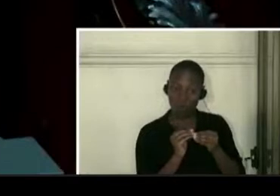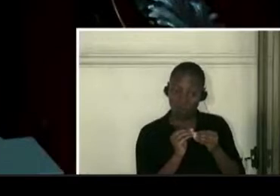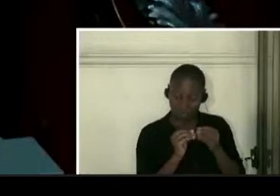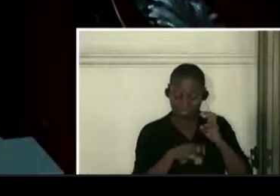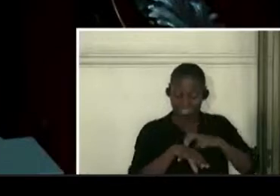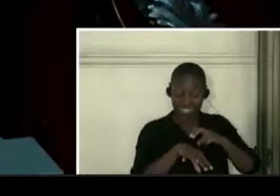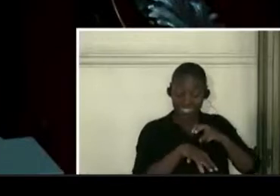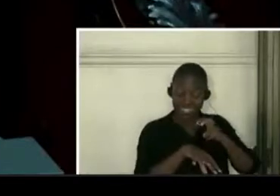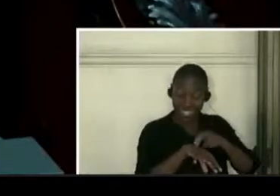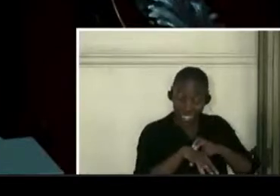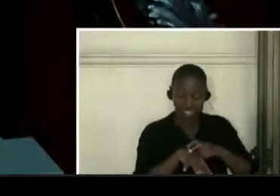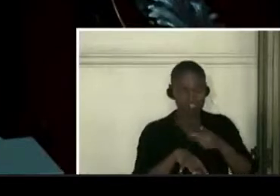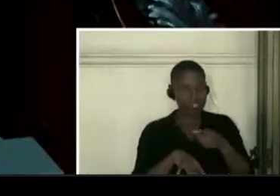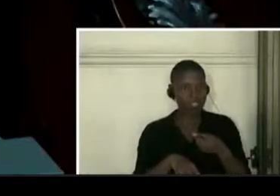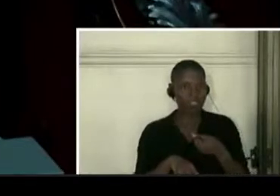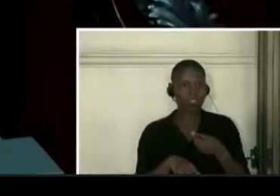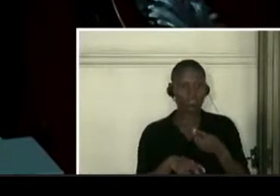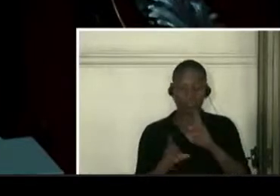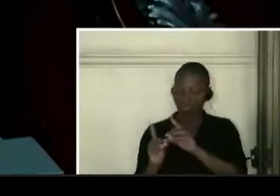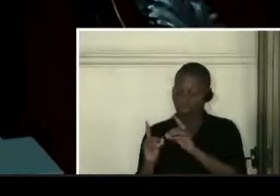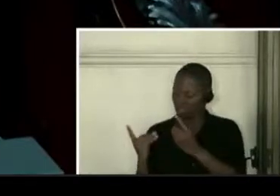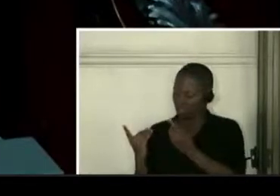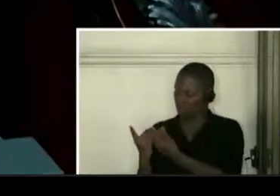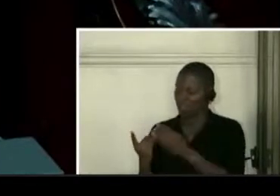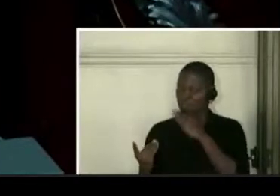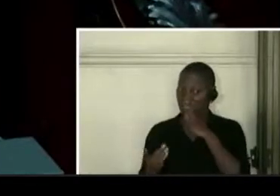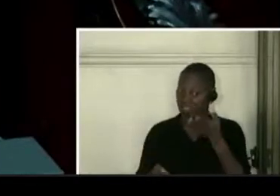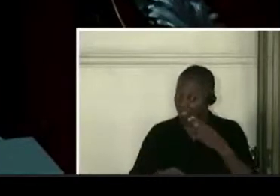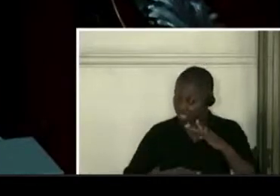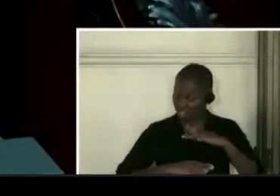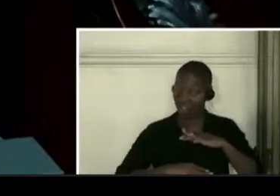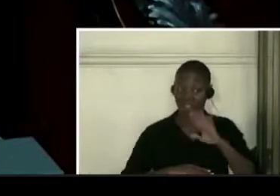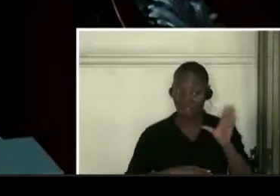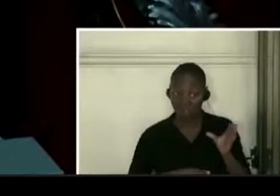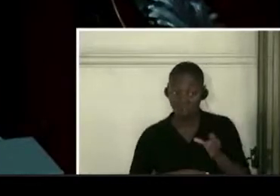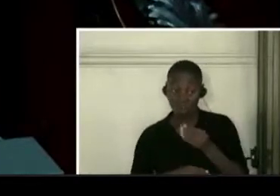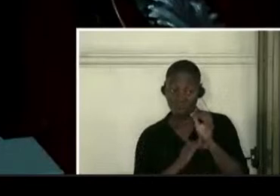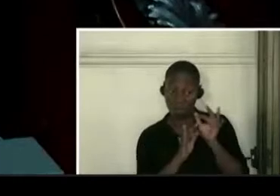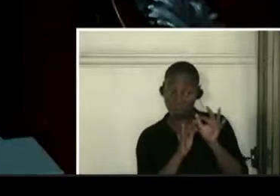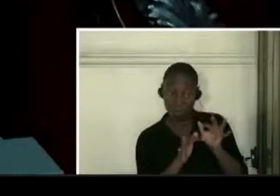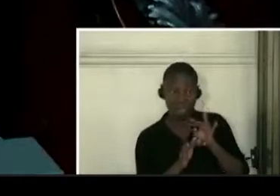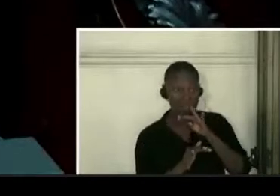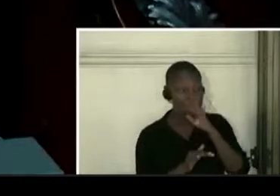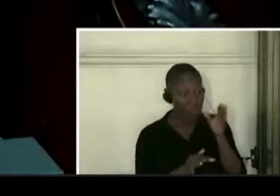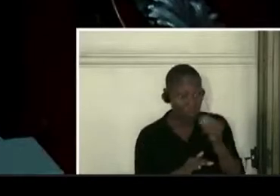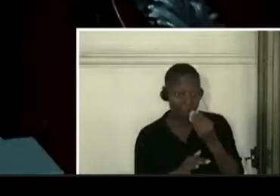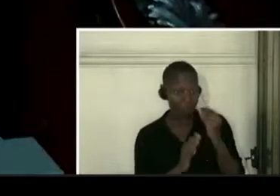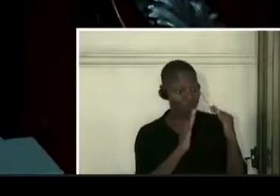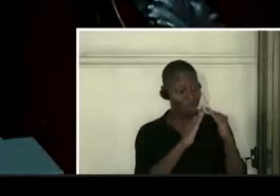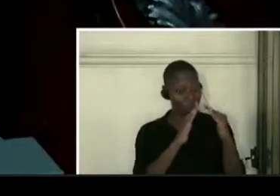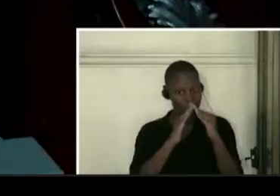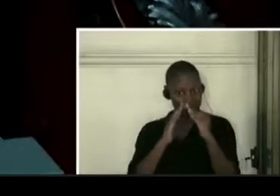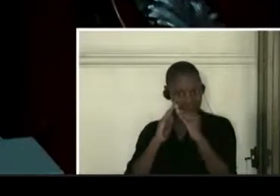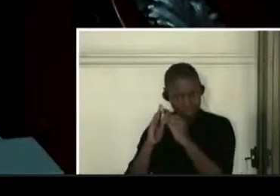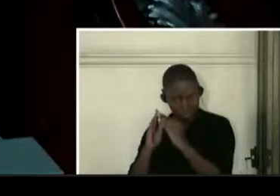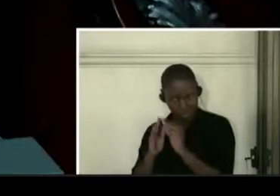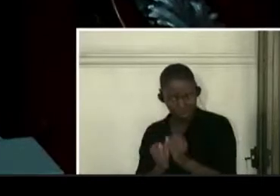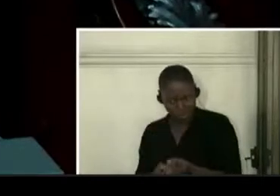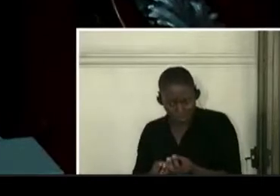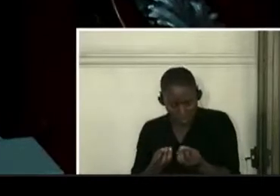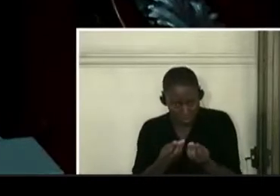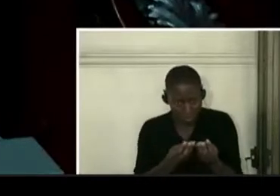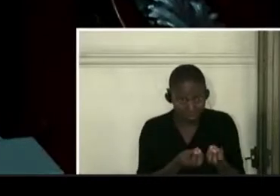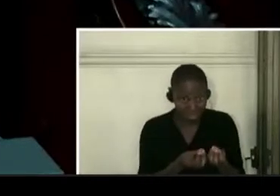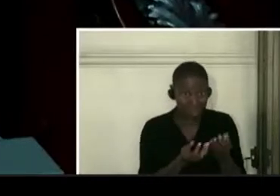yalomnyango ukwanelisa nokuqiniseka ukuthi wonke umuntu uyoba nophahla ekhanda lakhe njengoba isinekela